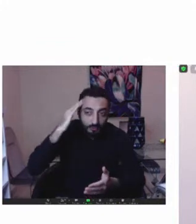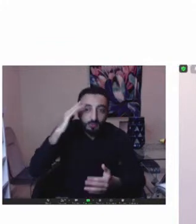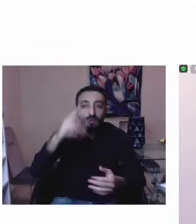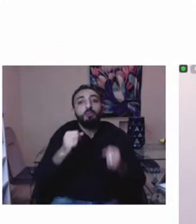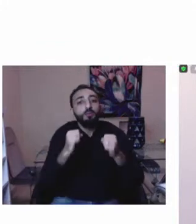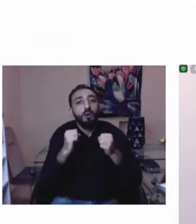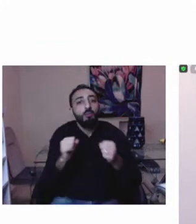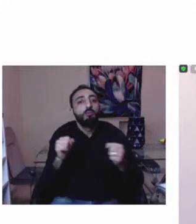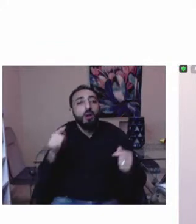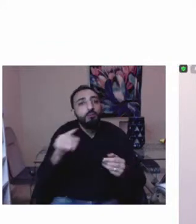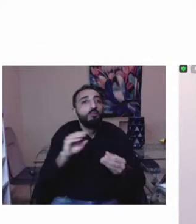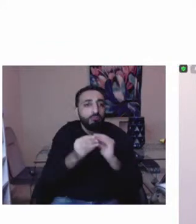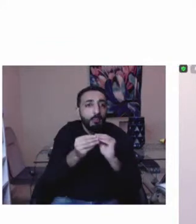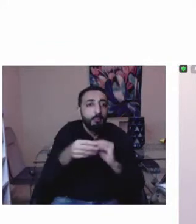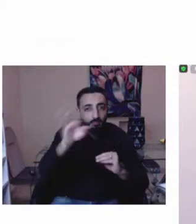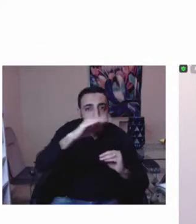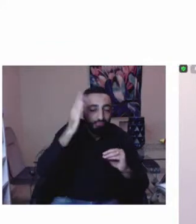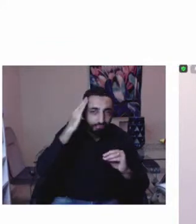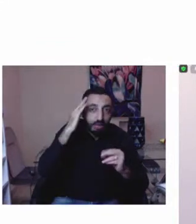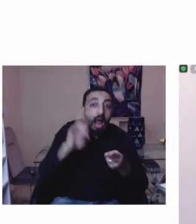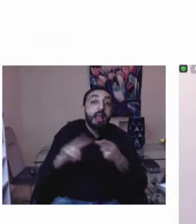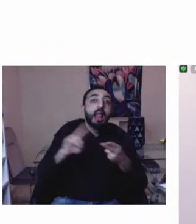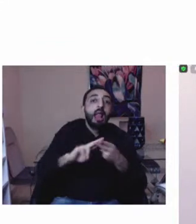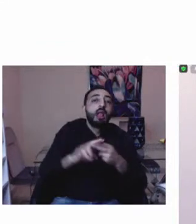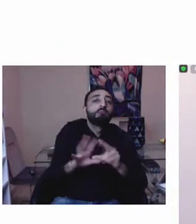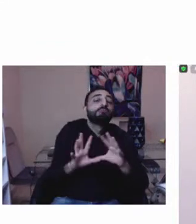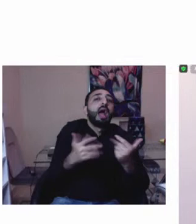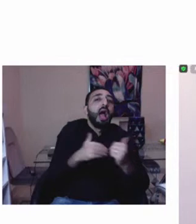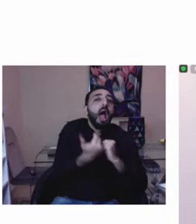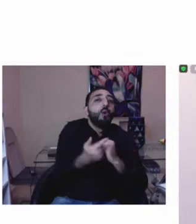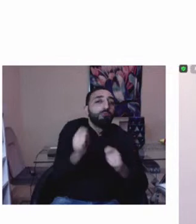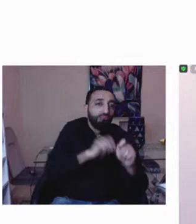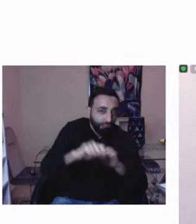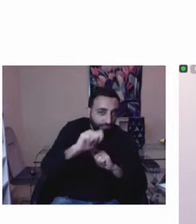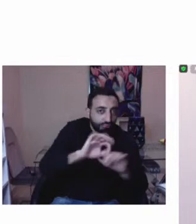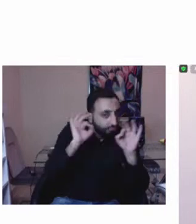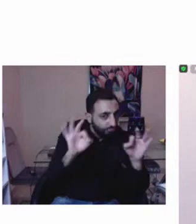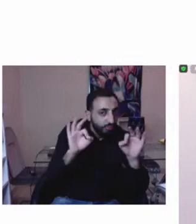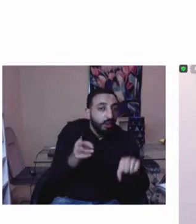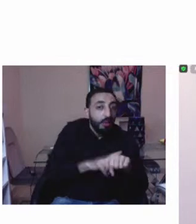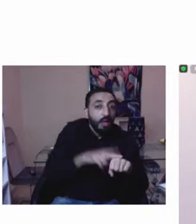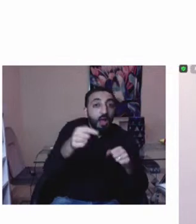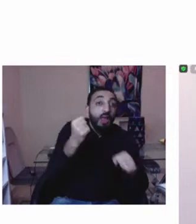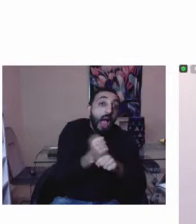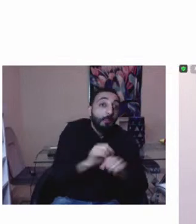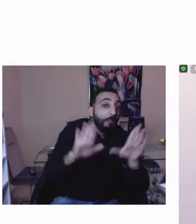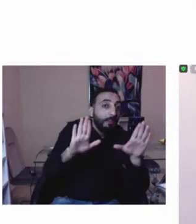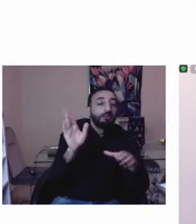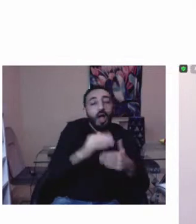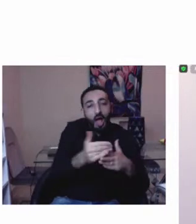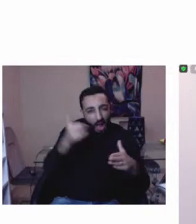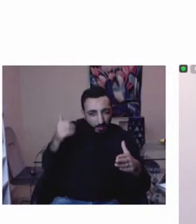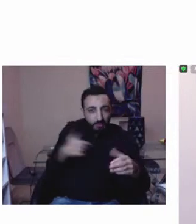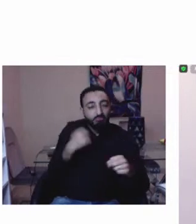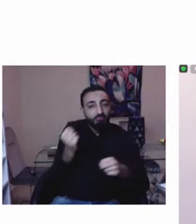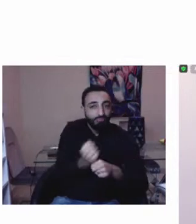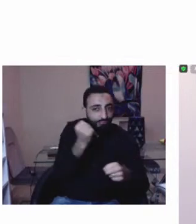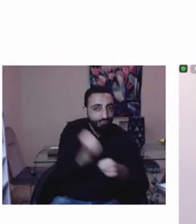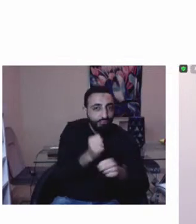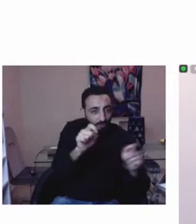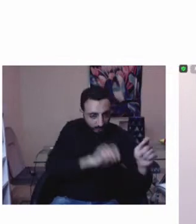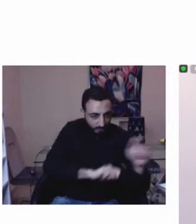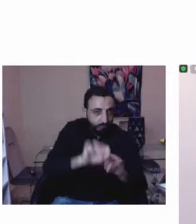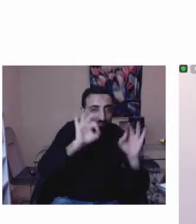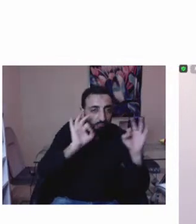the implementation. For example, the Youth Peace and Security Fund is a decentralized funding mechanism which